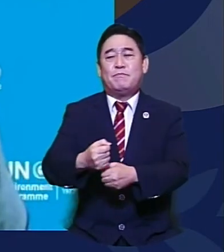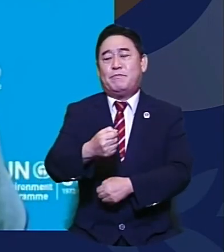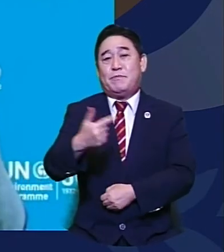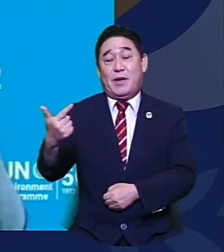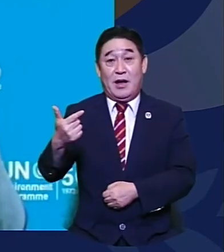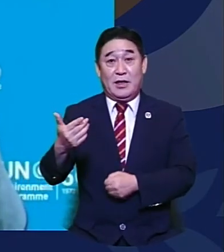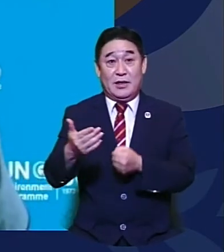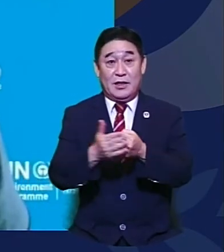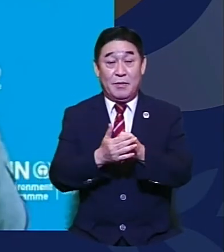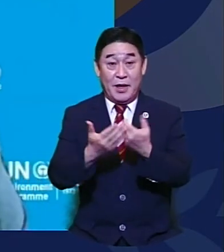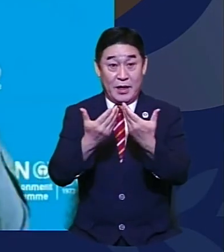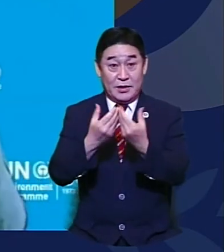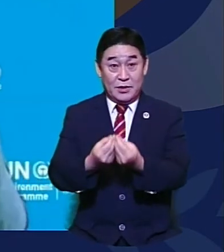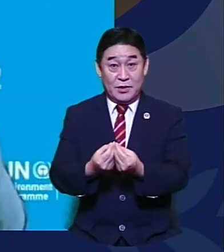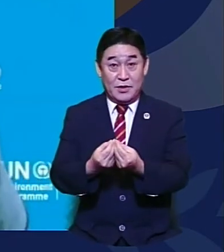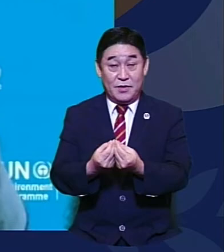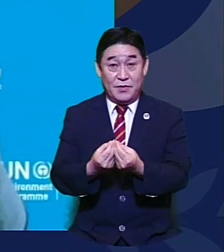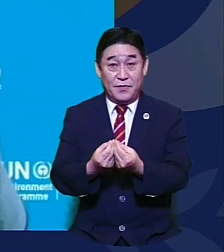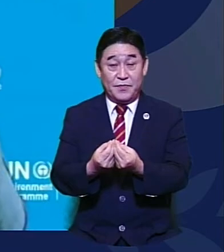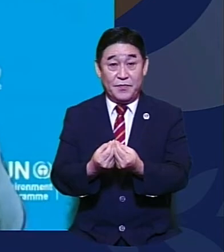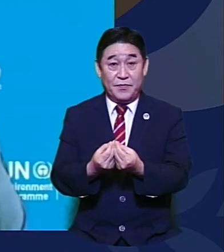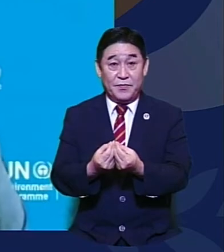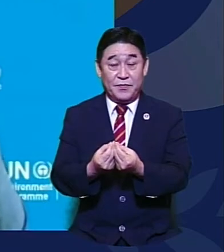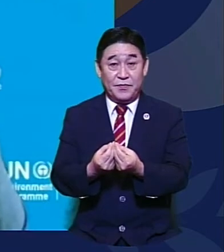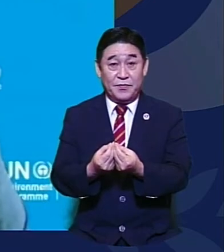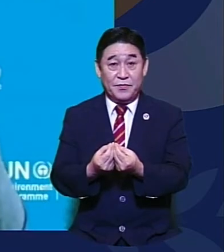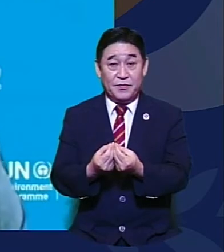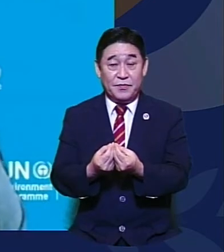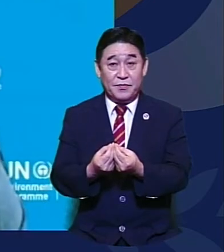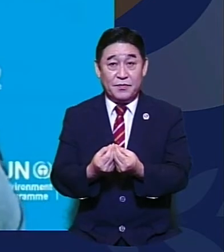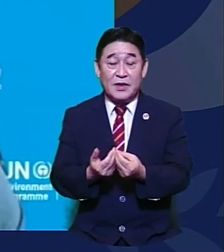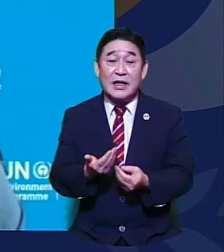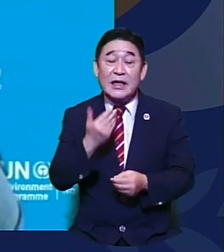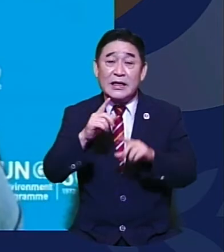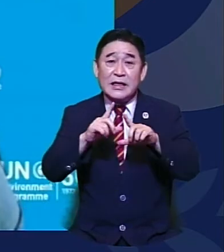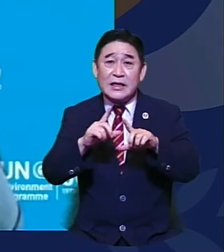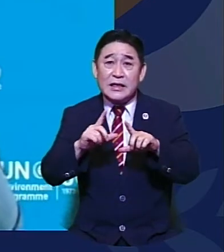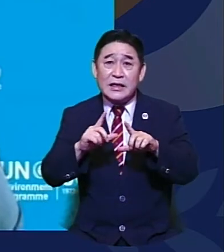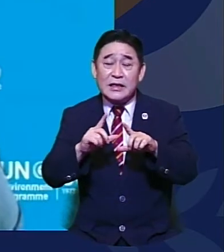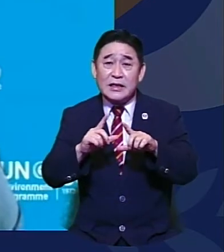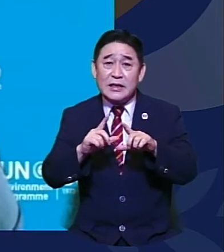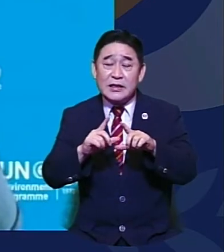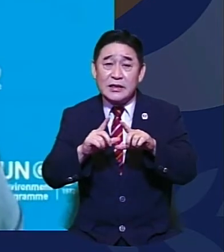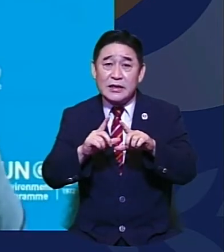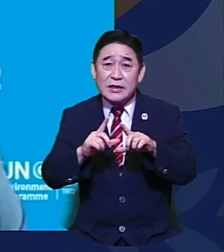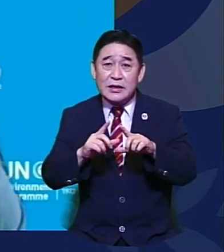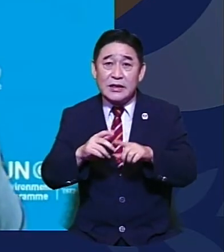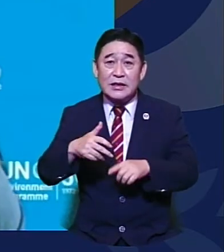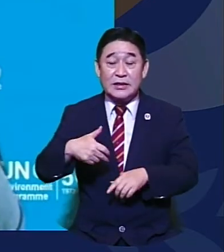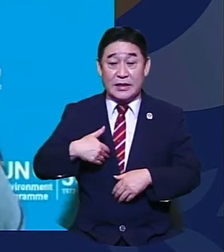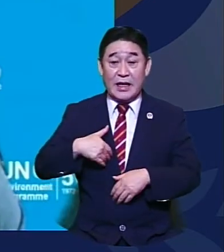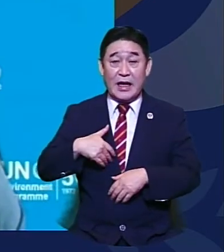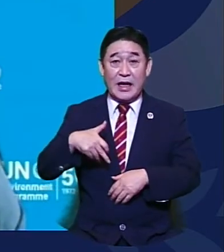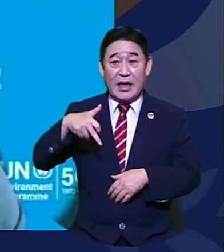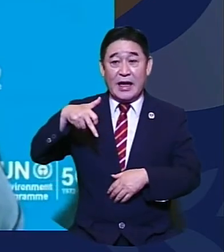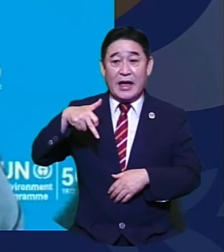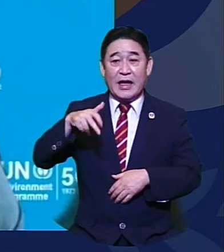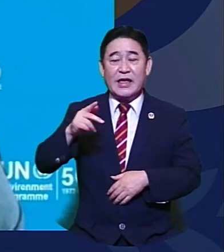facilities, for example, moving food from rural parts. I live in Kenya, just rural parts of Kenya to Nairobi.